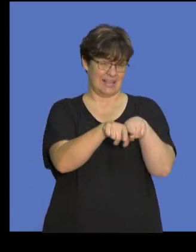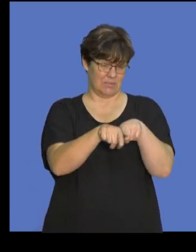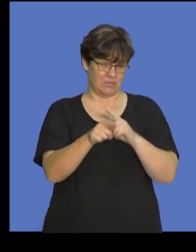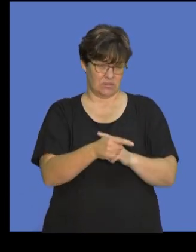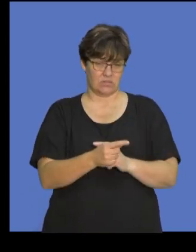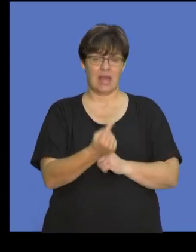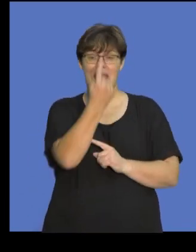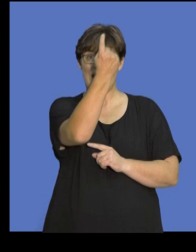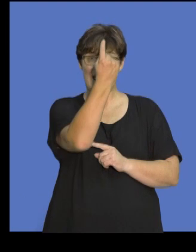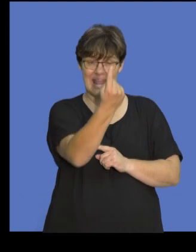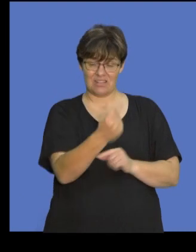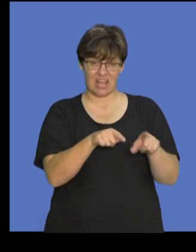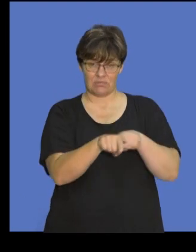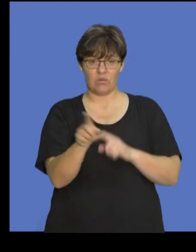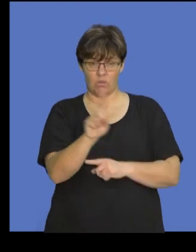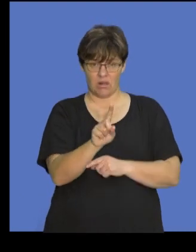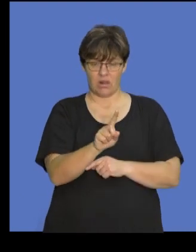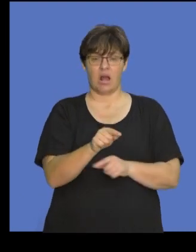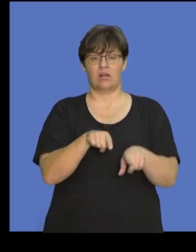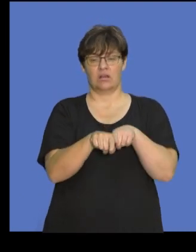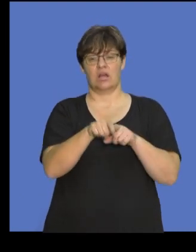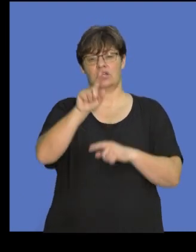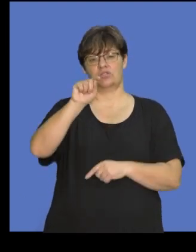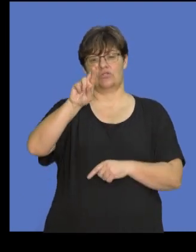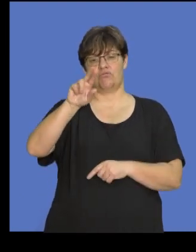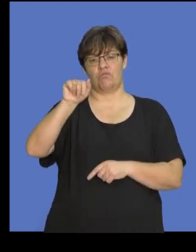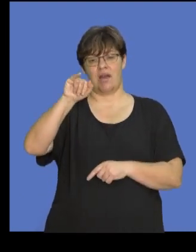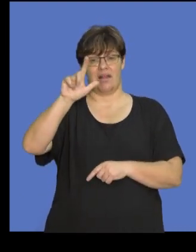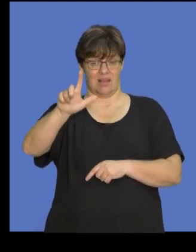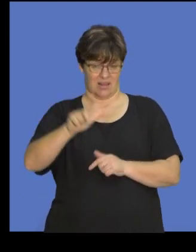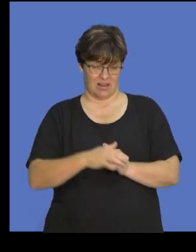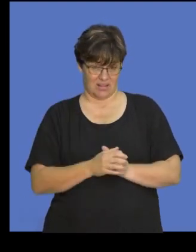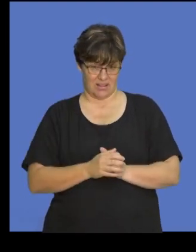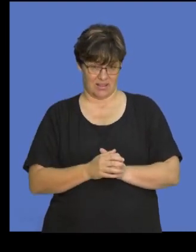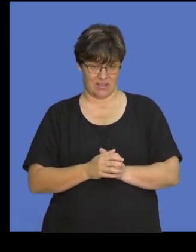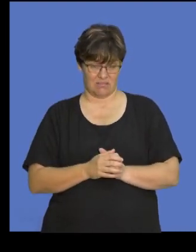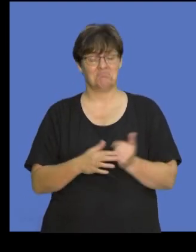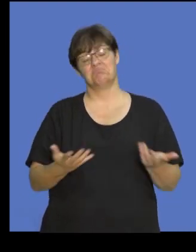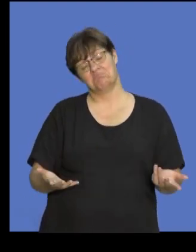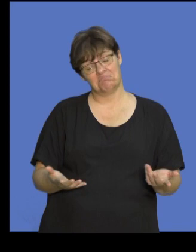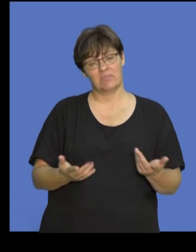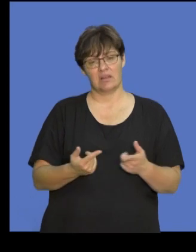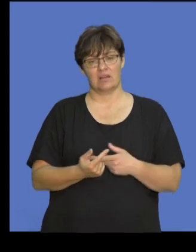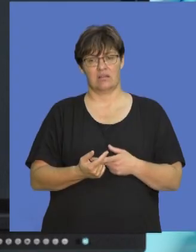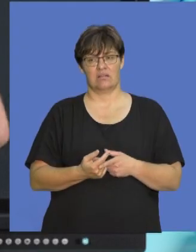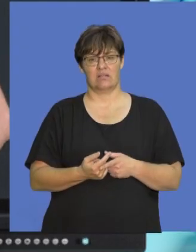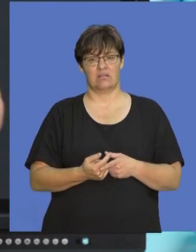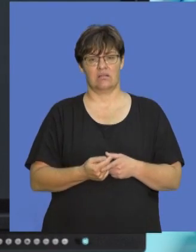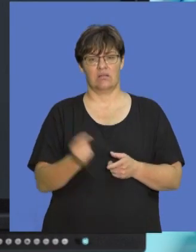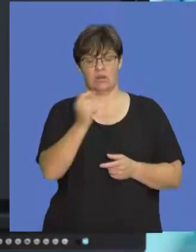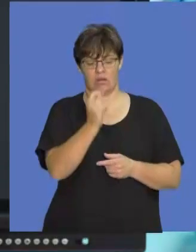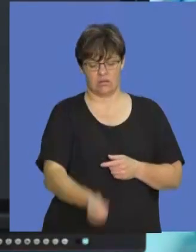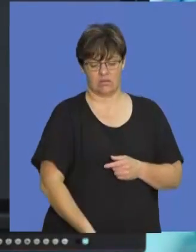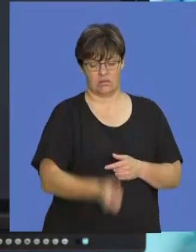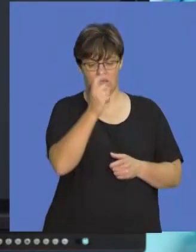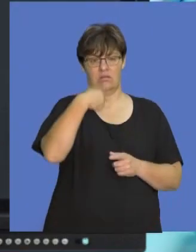we call each experiment is known as a trial. So that trial could be, for example, tossing